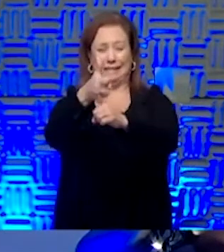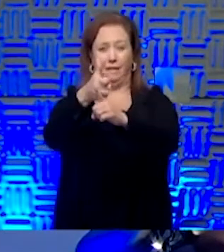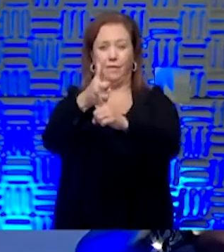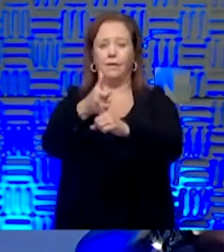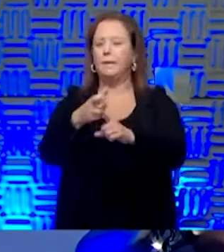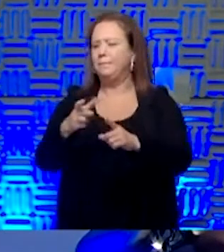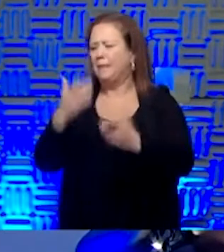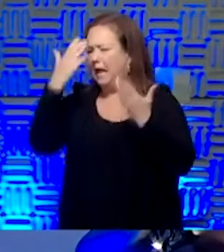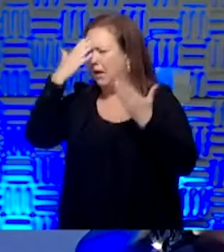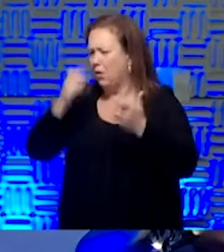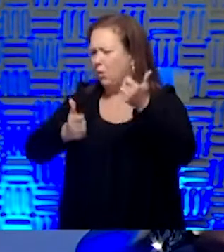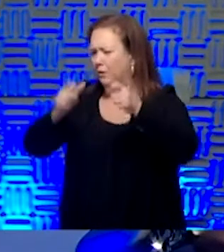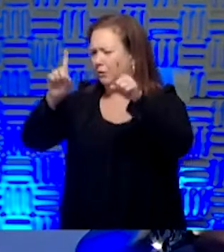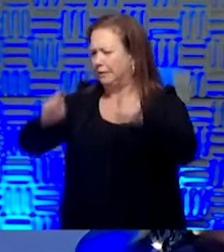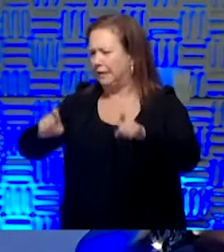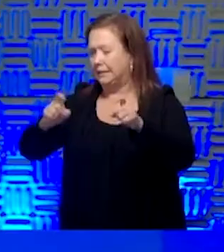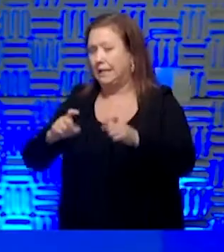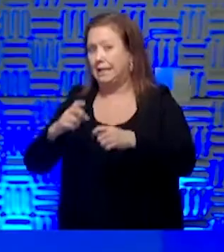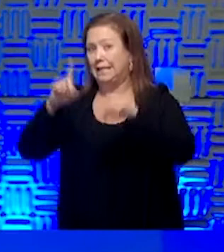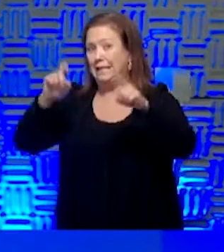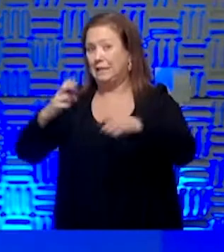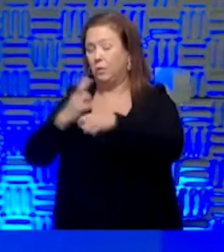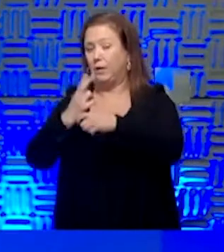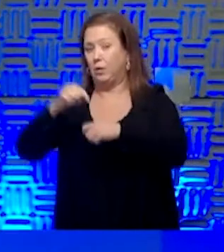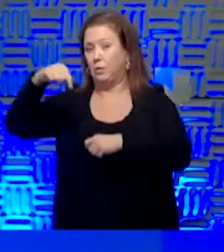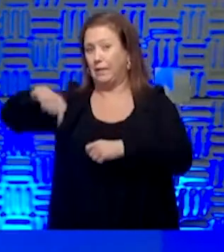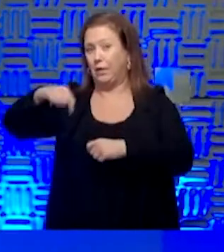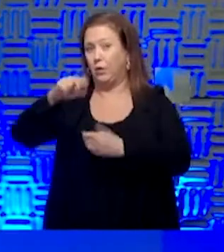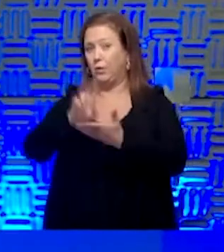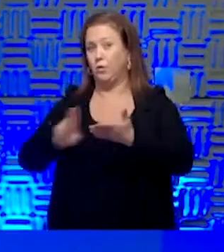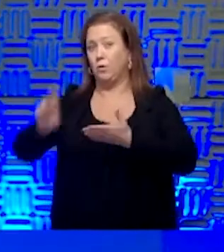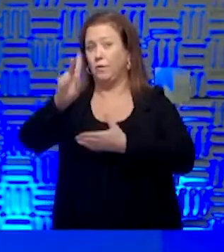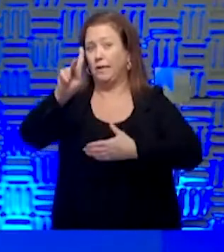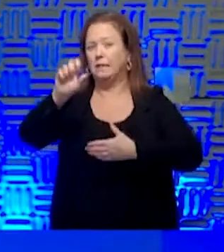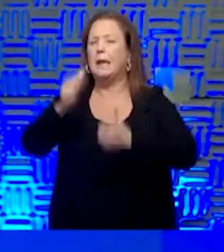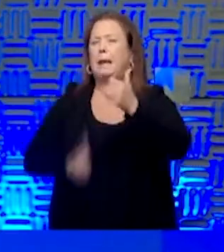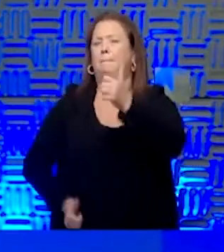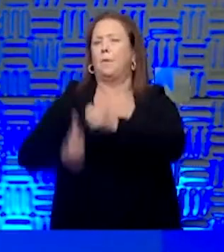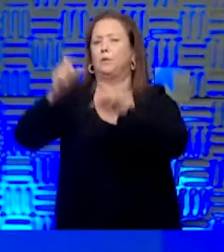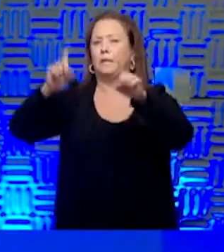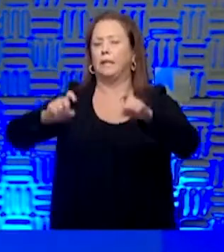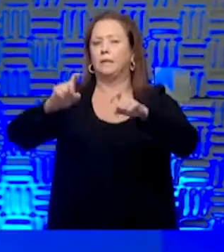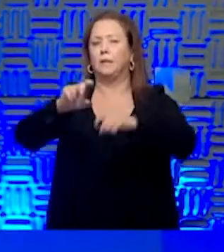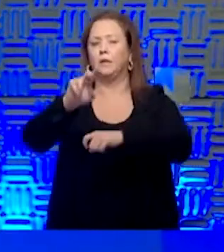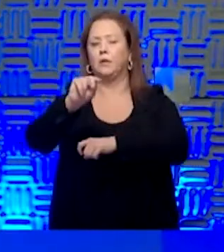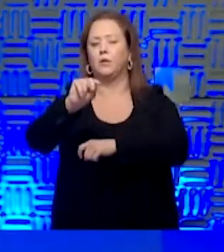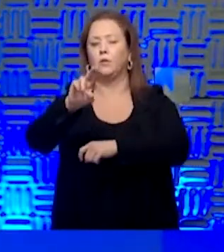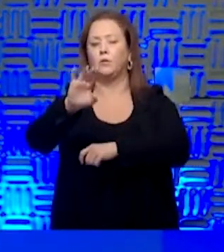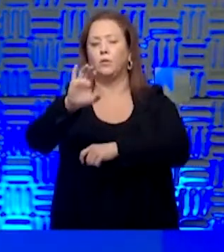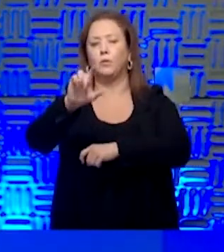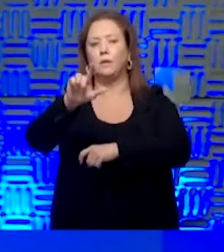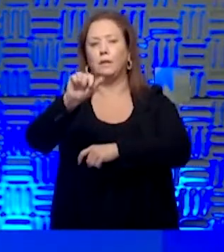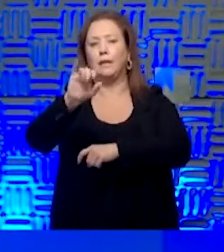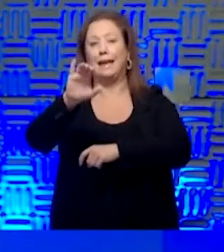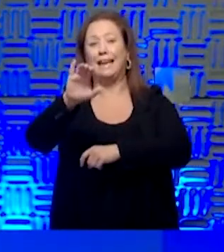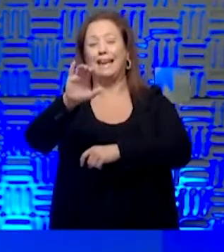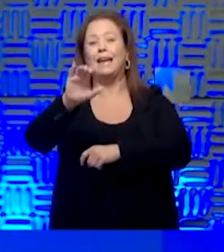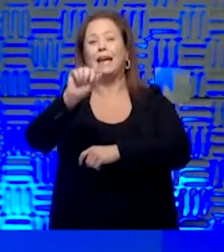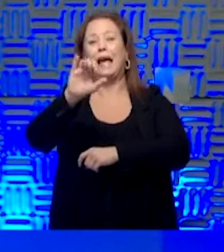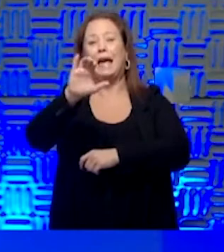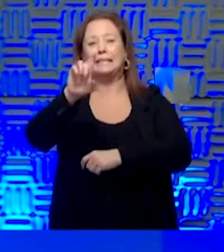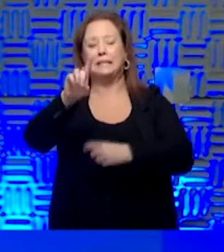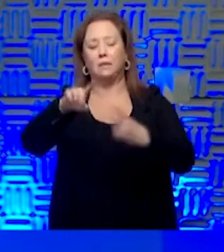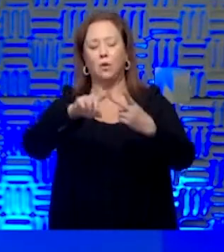what tests you're referring to. The tests we use here, and most of the tests available, are nucleic acid tests or DNA or